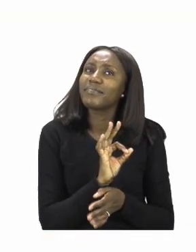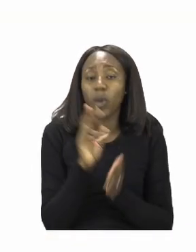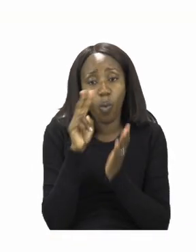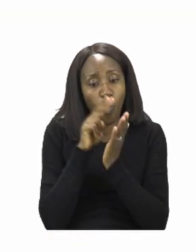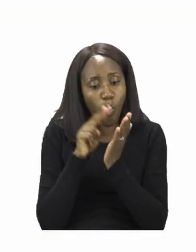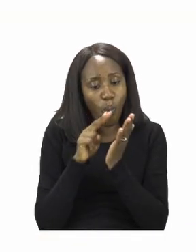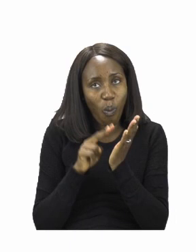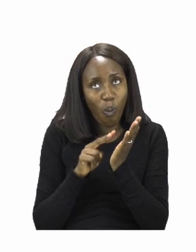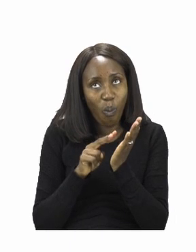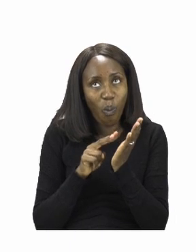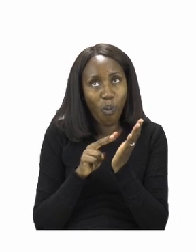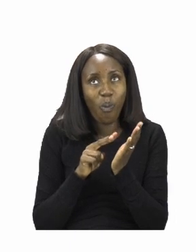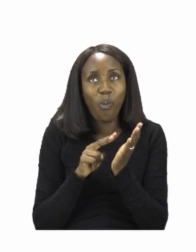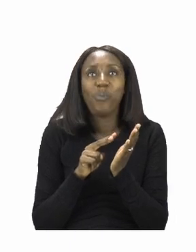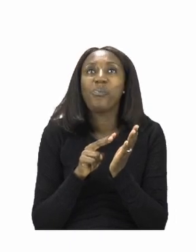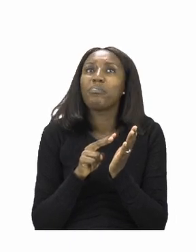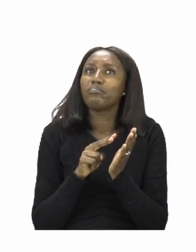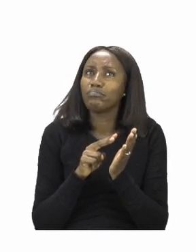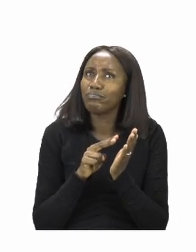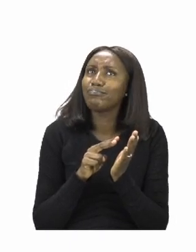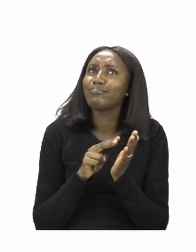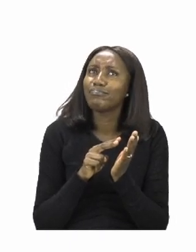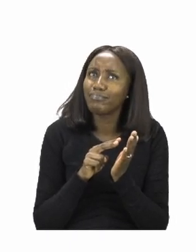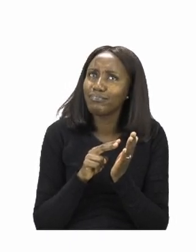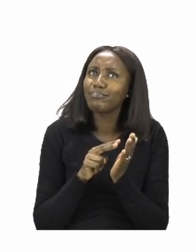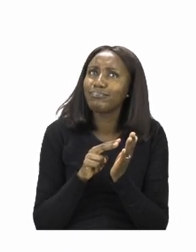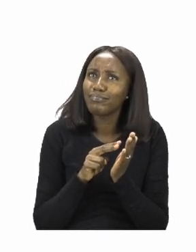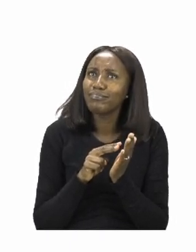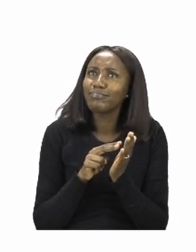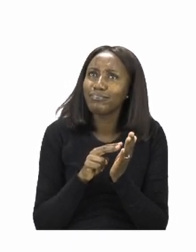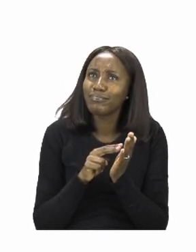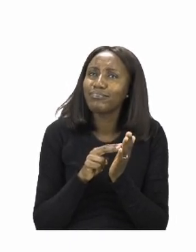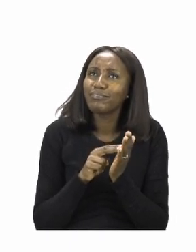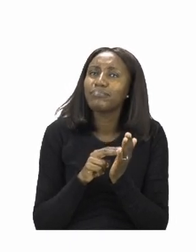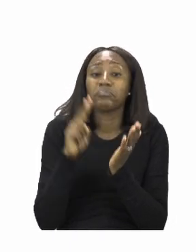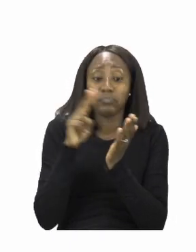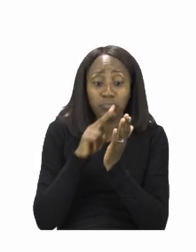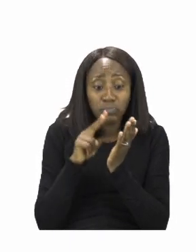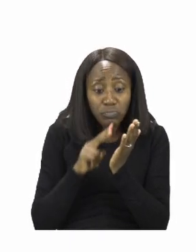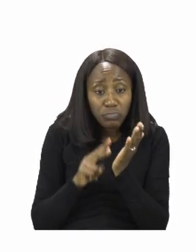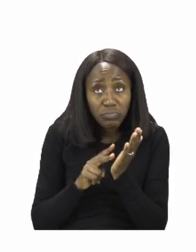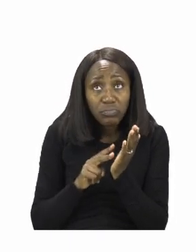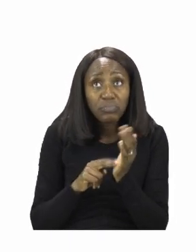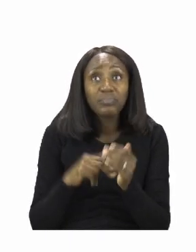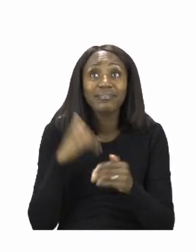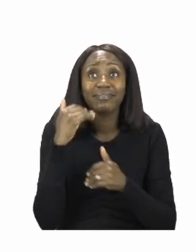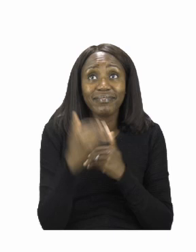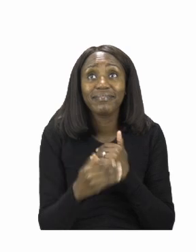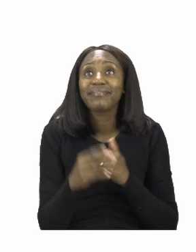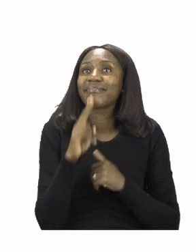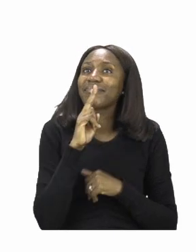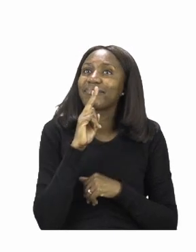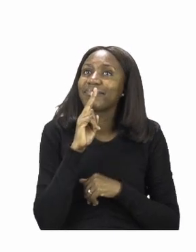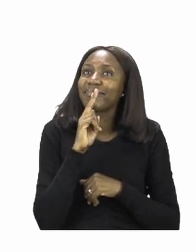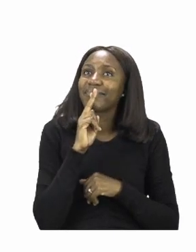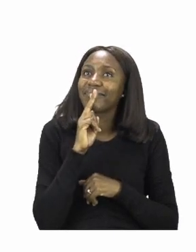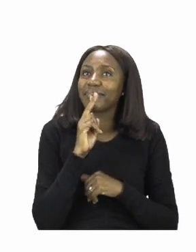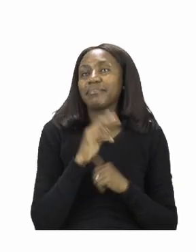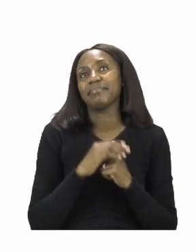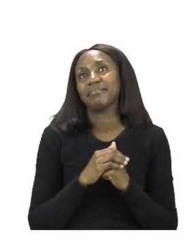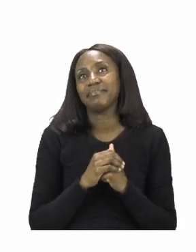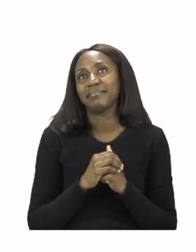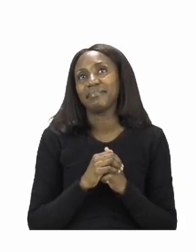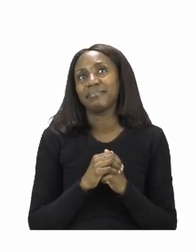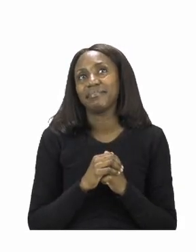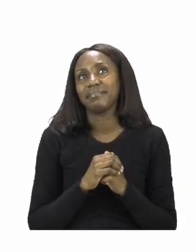reading. Now, the type of reading we're going to do is called a comprehension passage. This way, we are going to